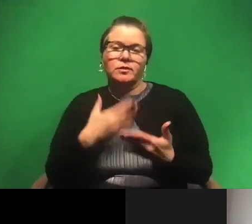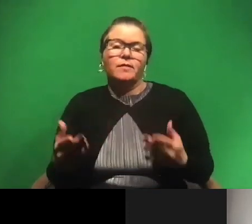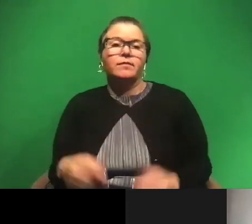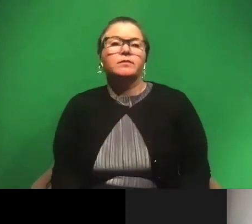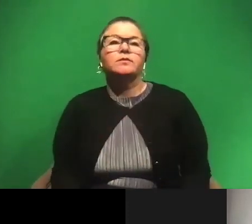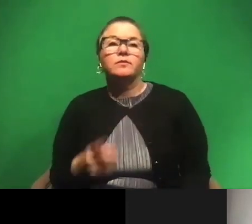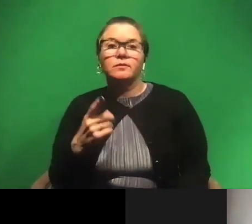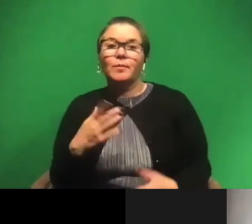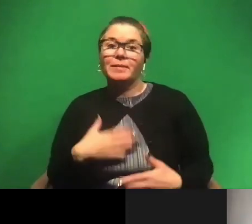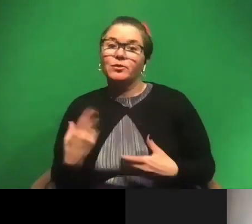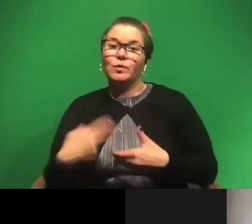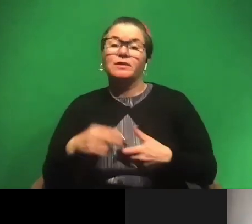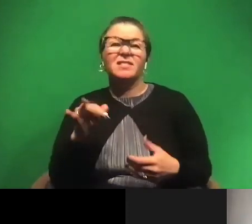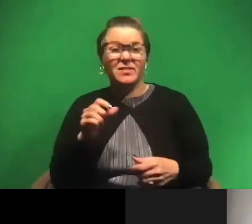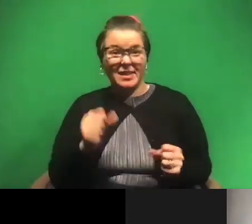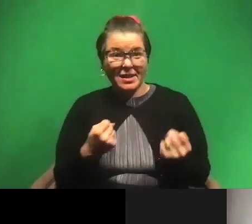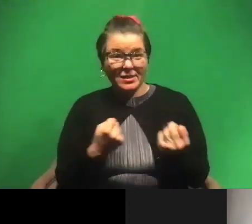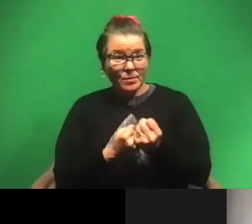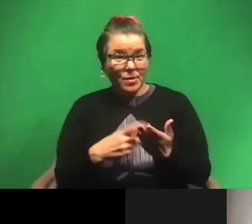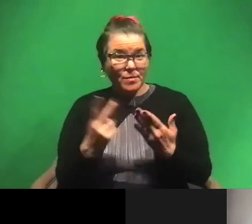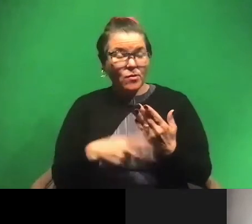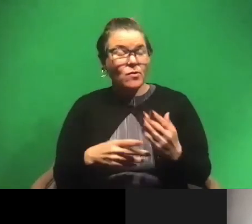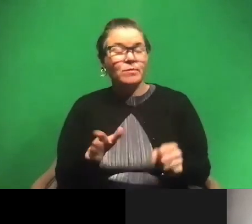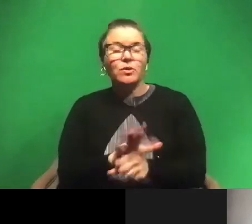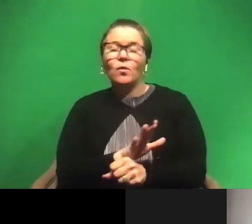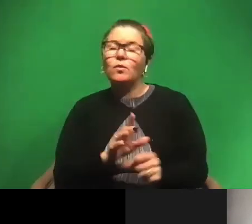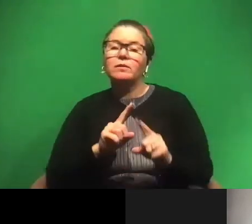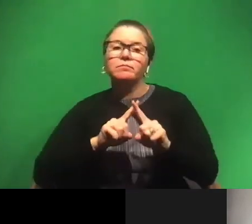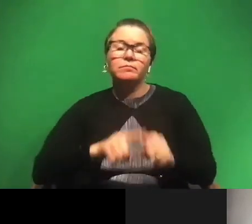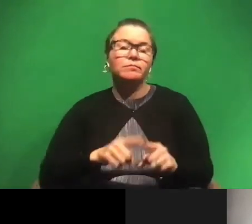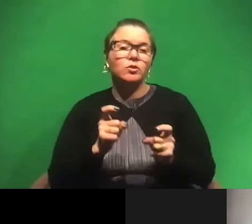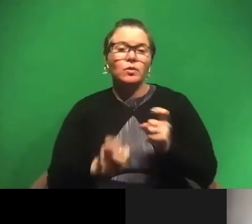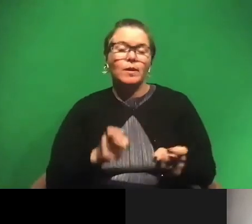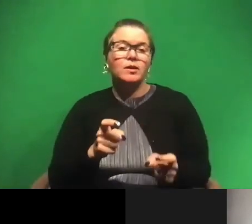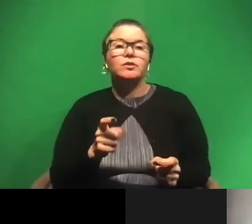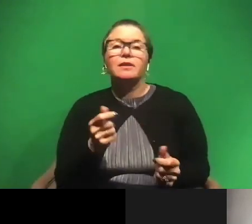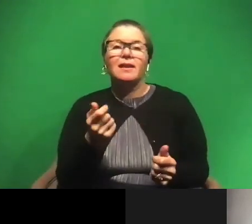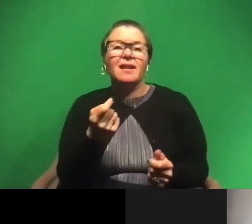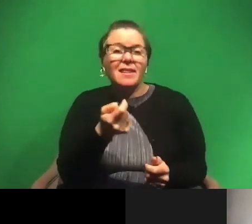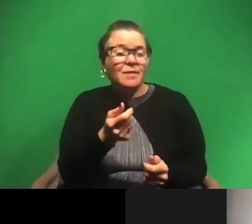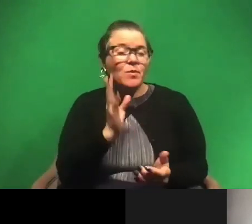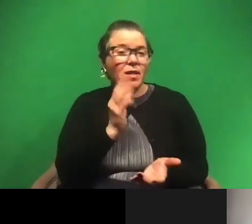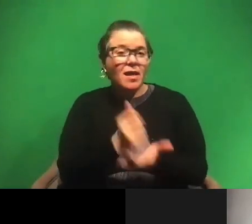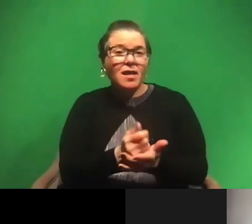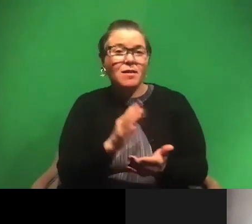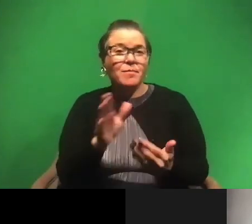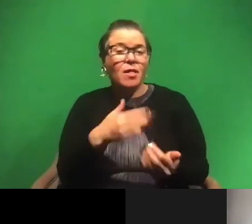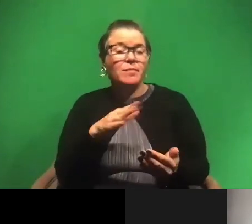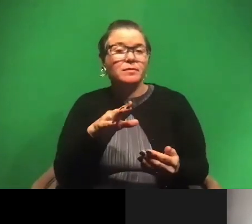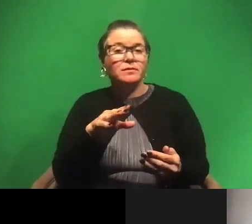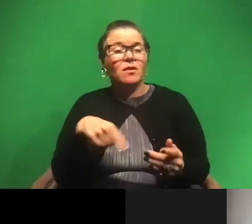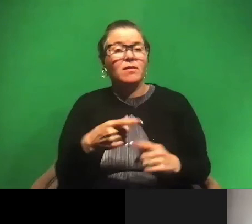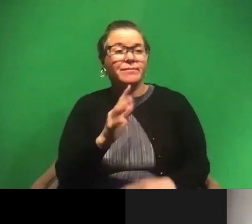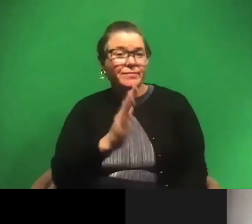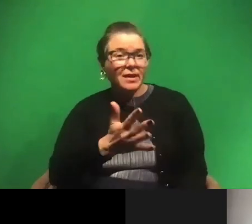us. If you can support our program, we're totally donor supported, and every little bit helps. Like, almost all of our donors are giving us like $5